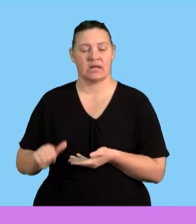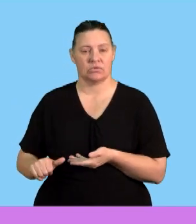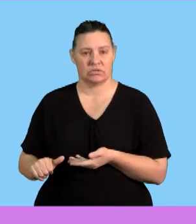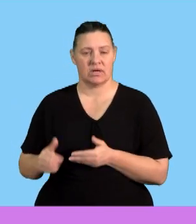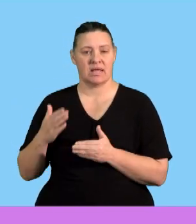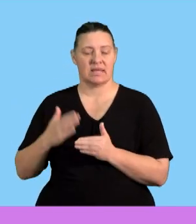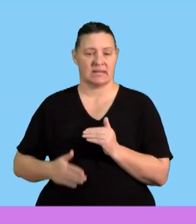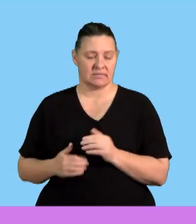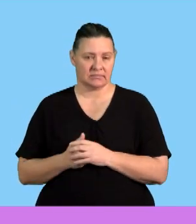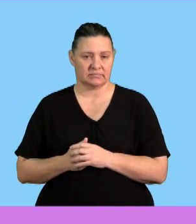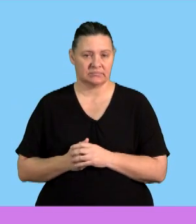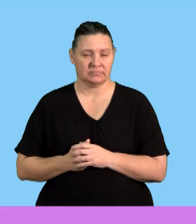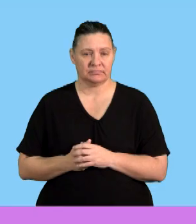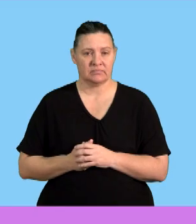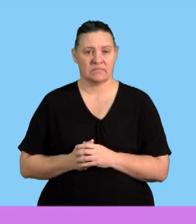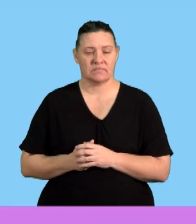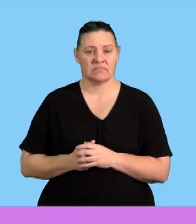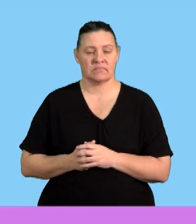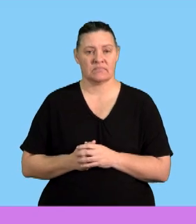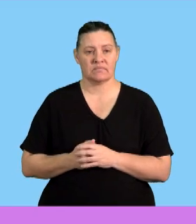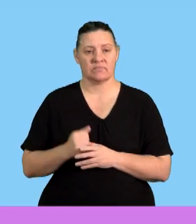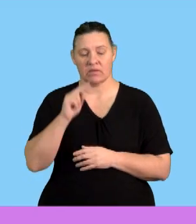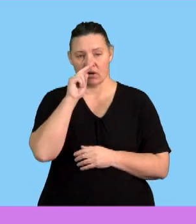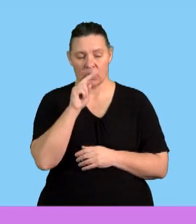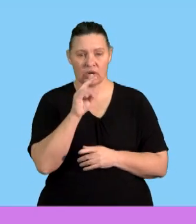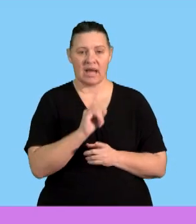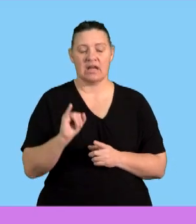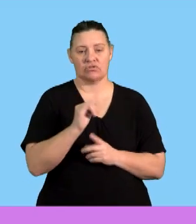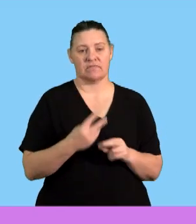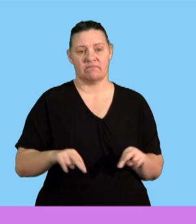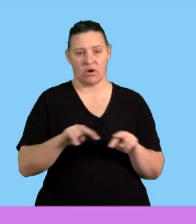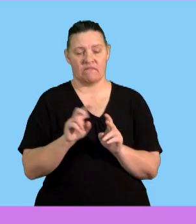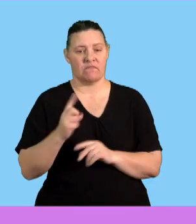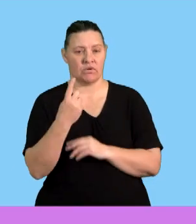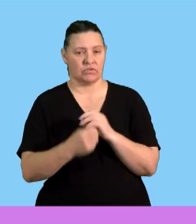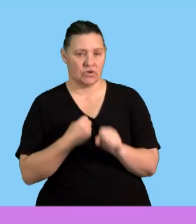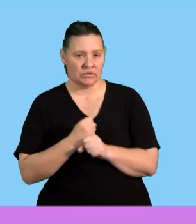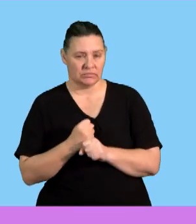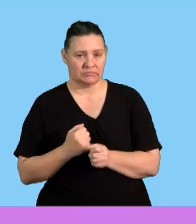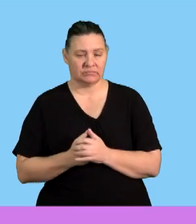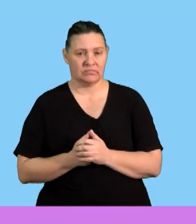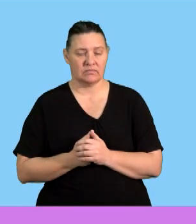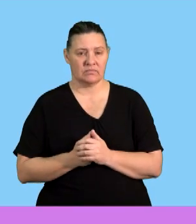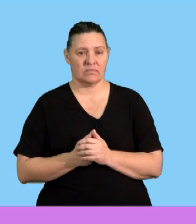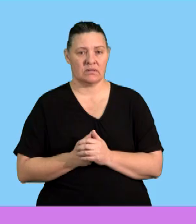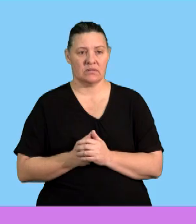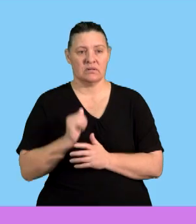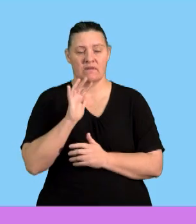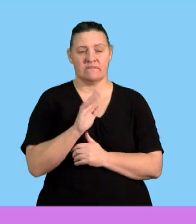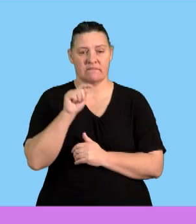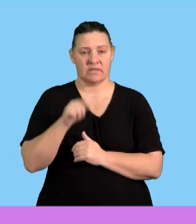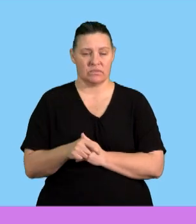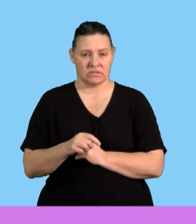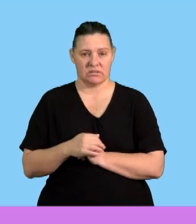his account at the end. So if we look at the interest value for the first year, it's going to